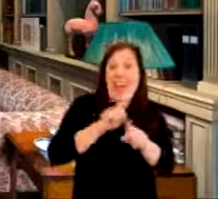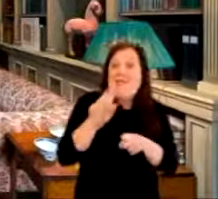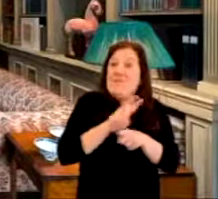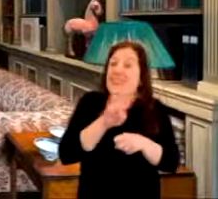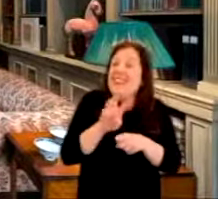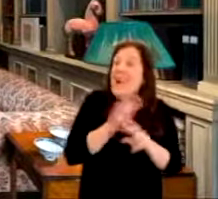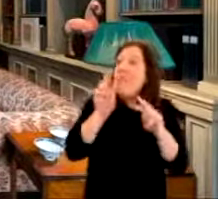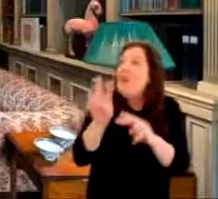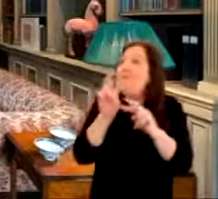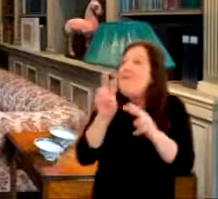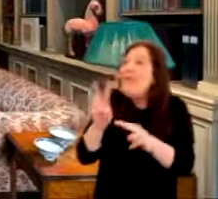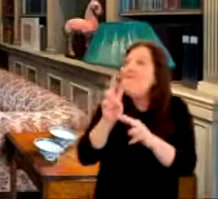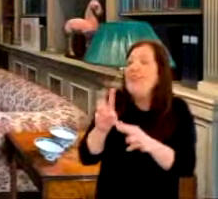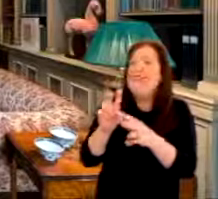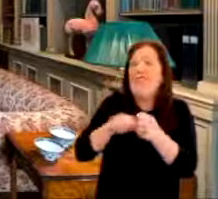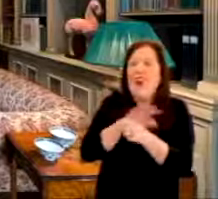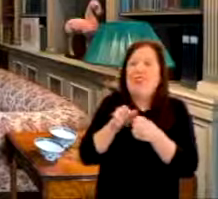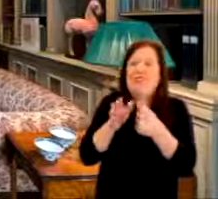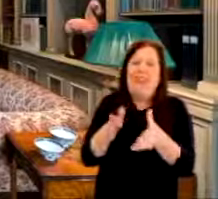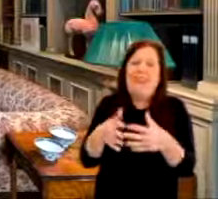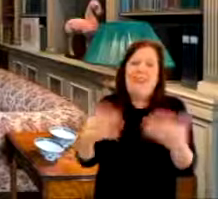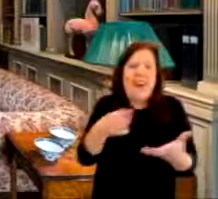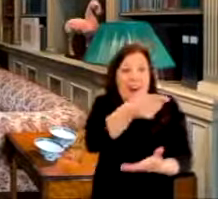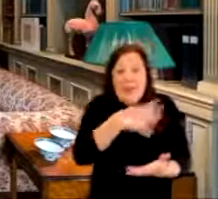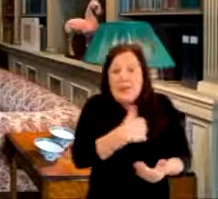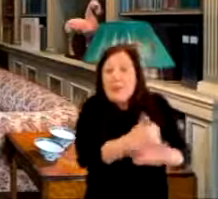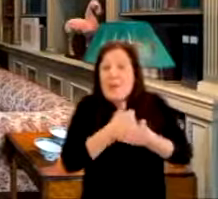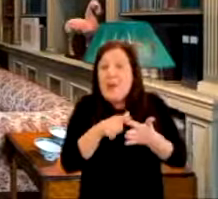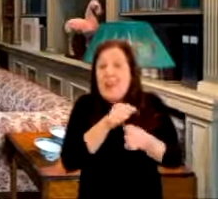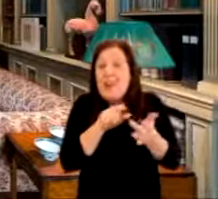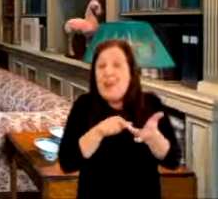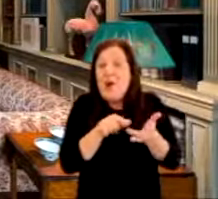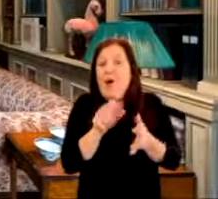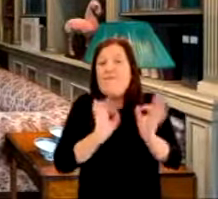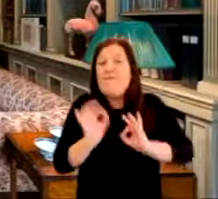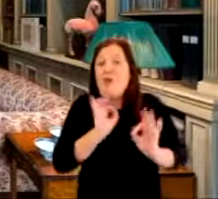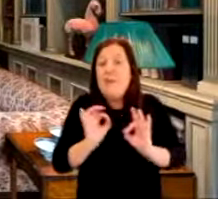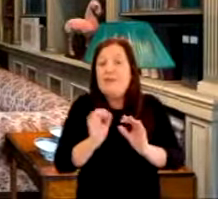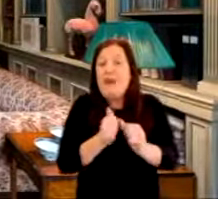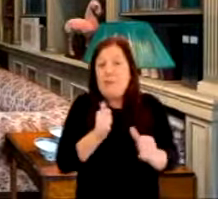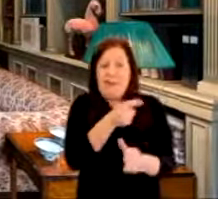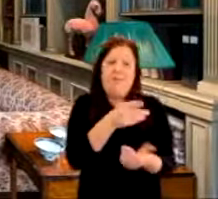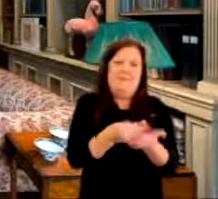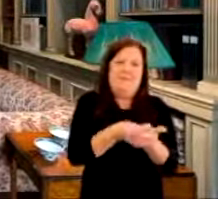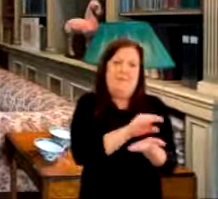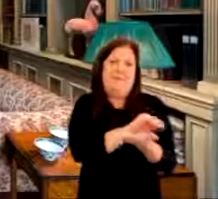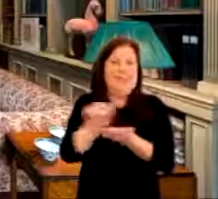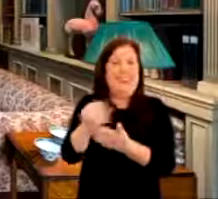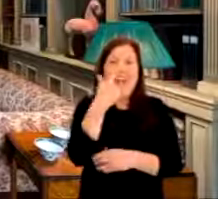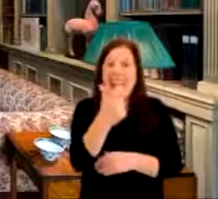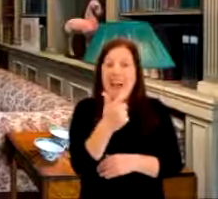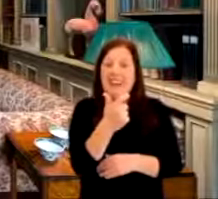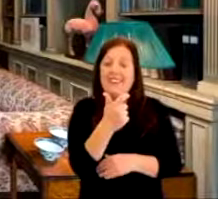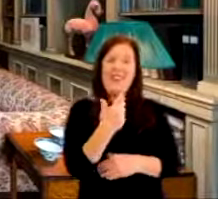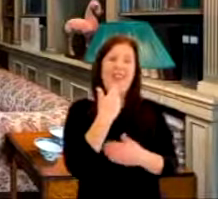week. And if you'd like to support Ego Performance Company, you can by pressing the donate button right there. Thank you and